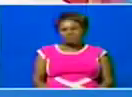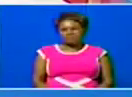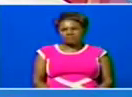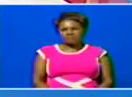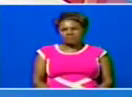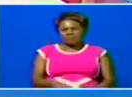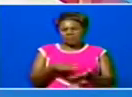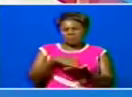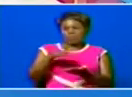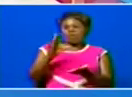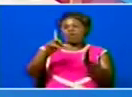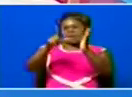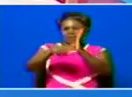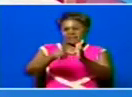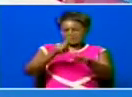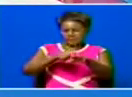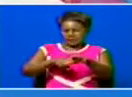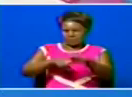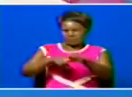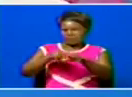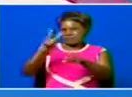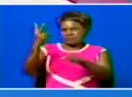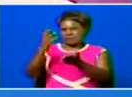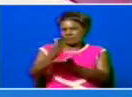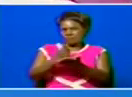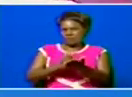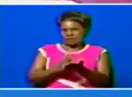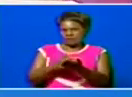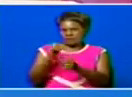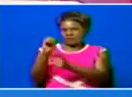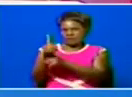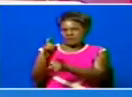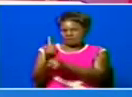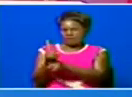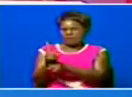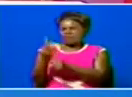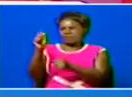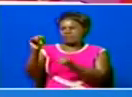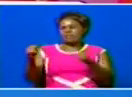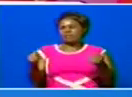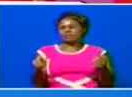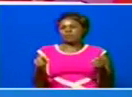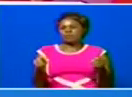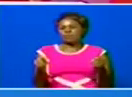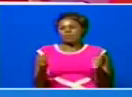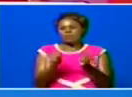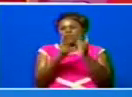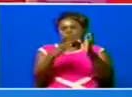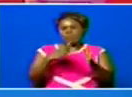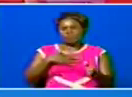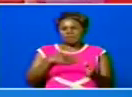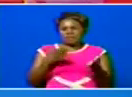Well, more on that on Health Digest in the second part of Weekend Prime, exclusively on KTN News with Dr. Mercy